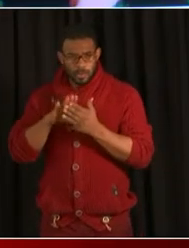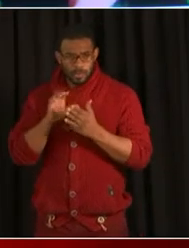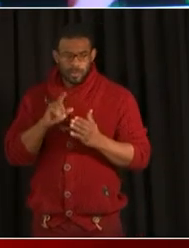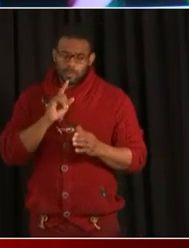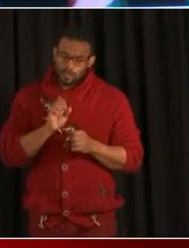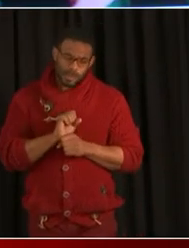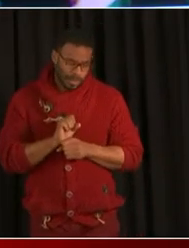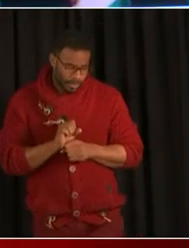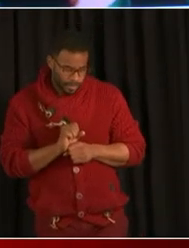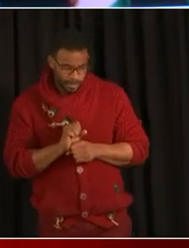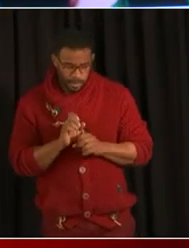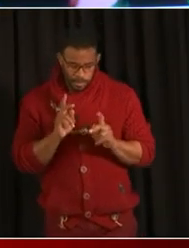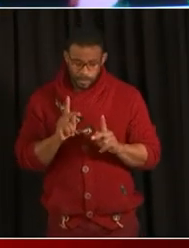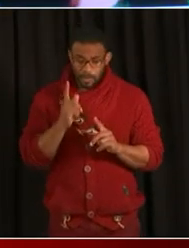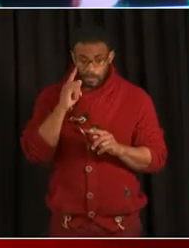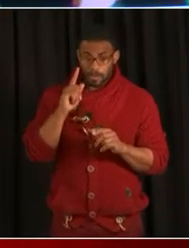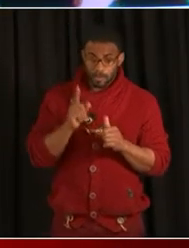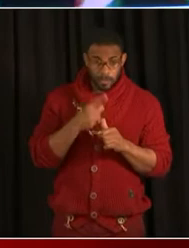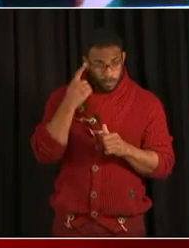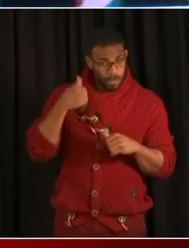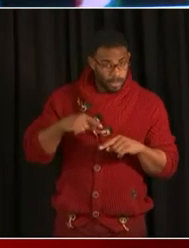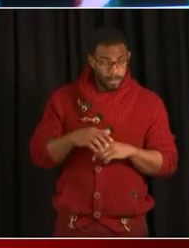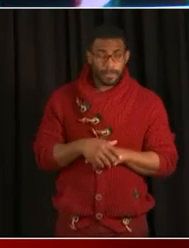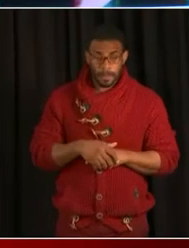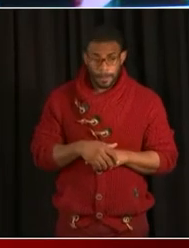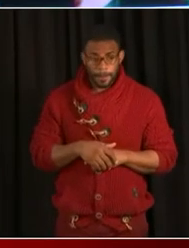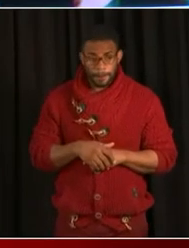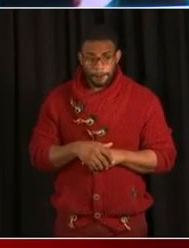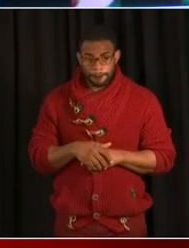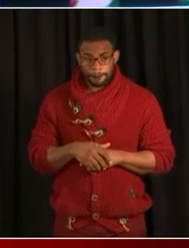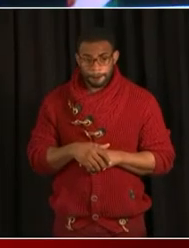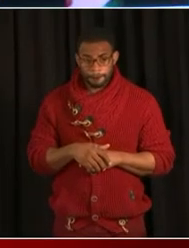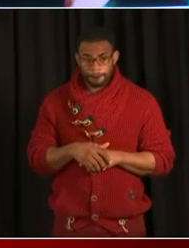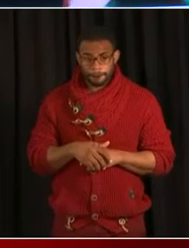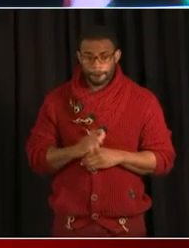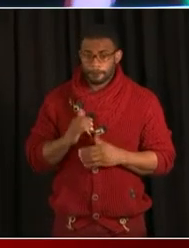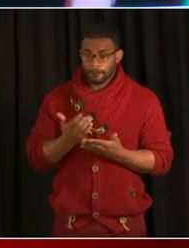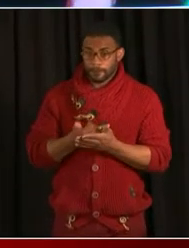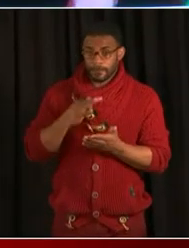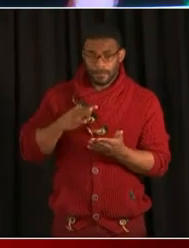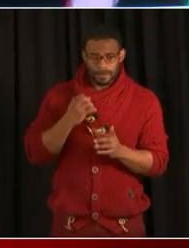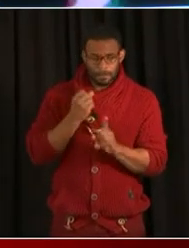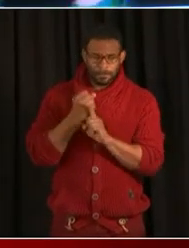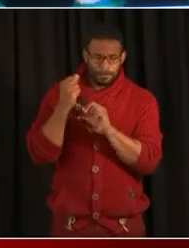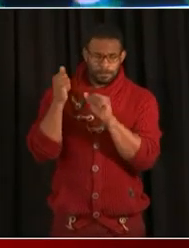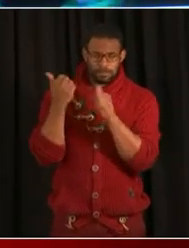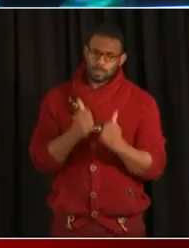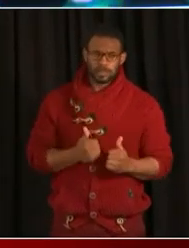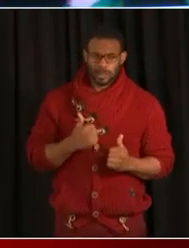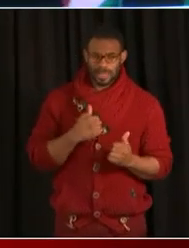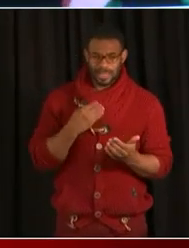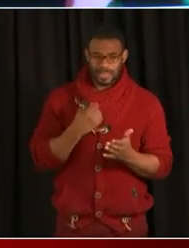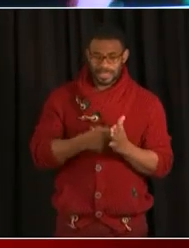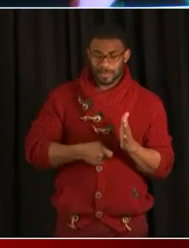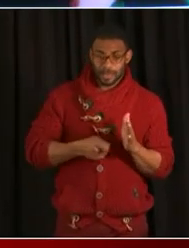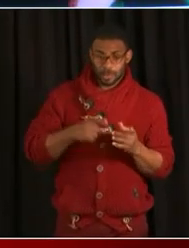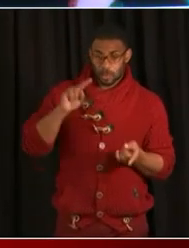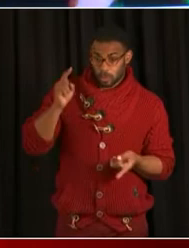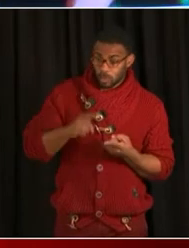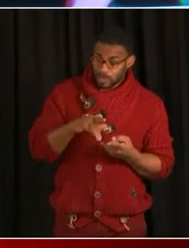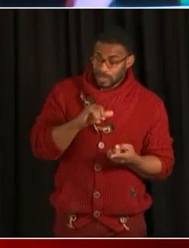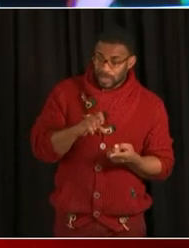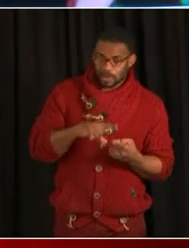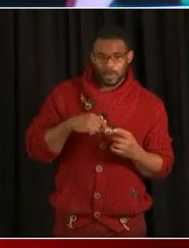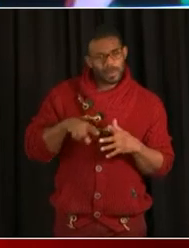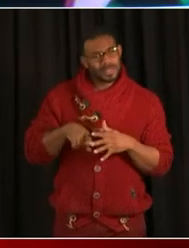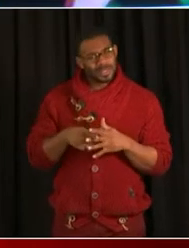students was really first and foremost for us. Our revenue took a big hit. Our expenses were reduced.